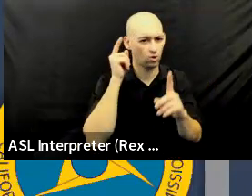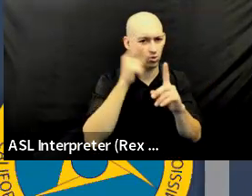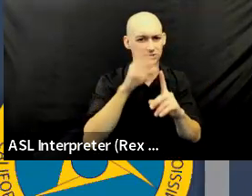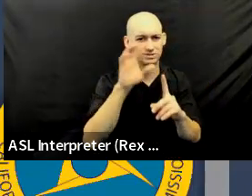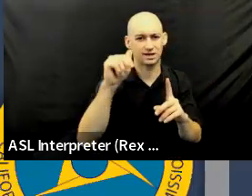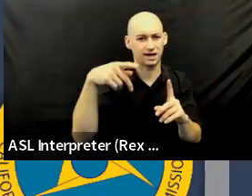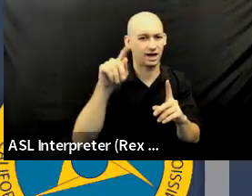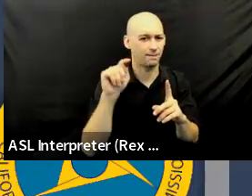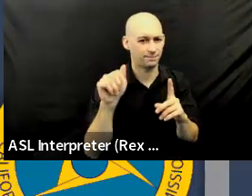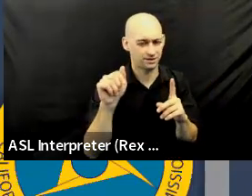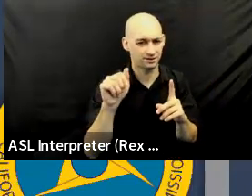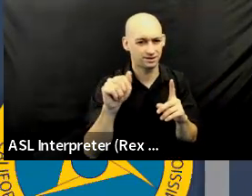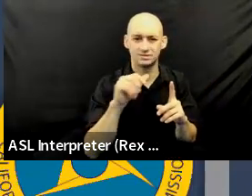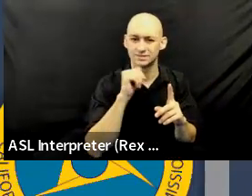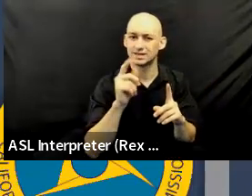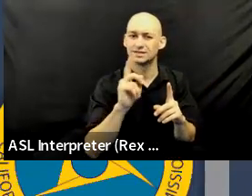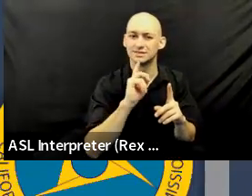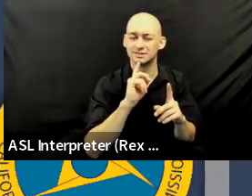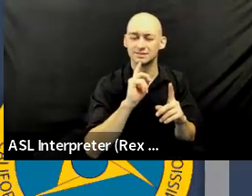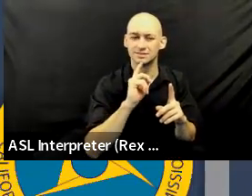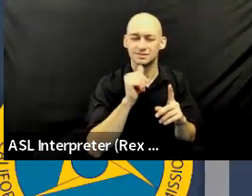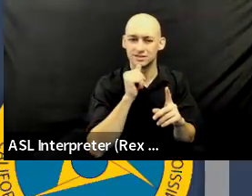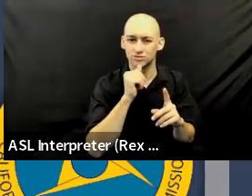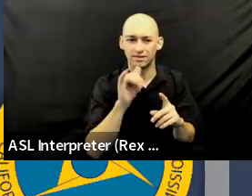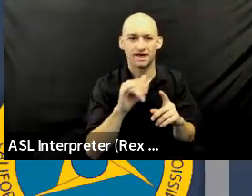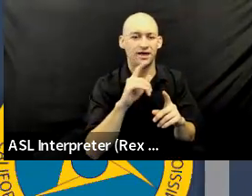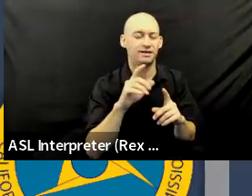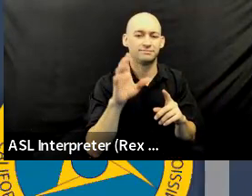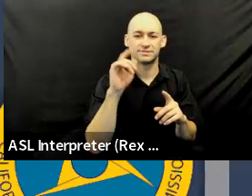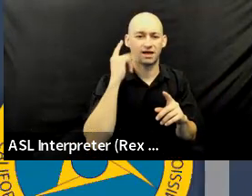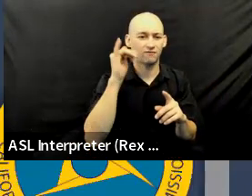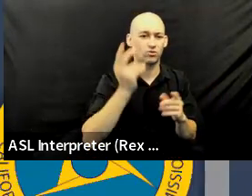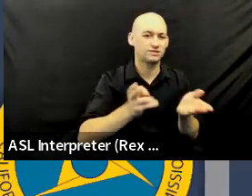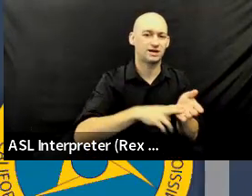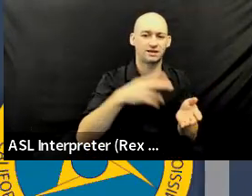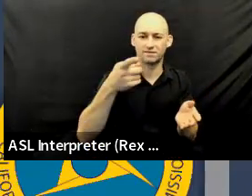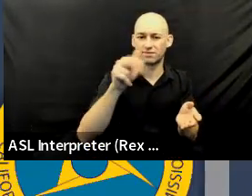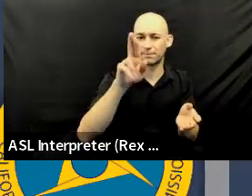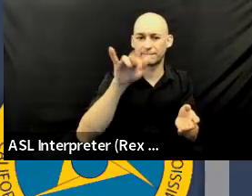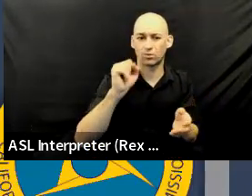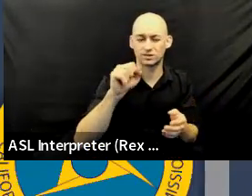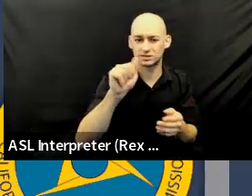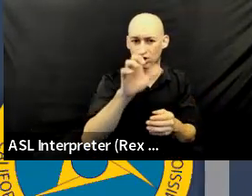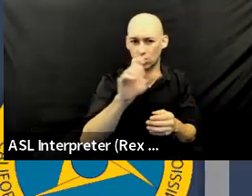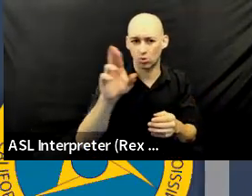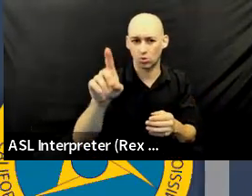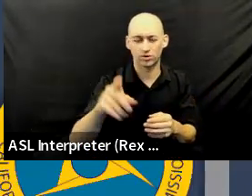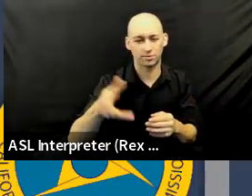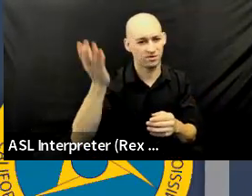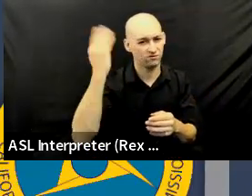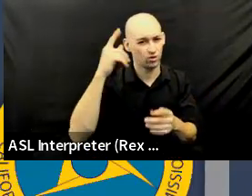it's no secret that California signed the Paris Accords when then President Trump did